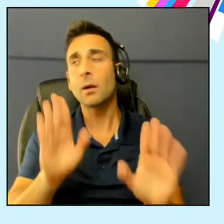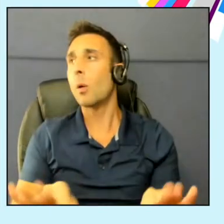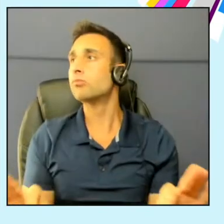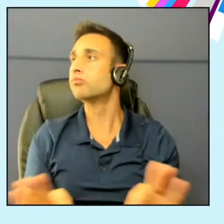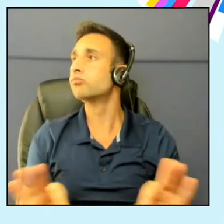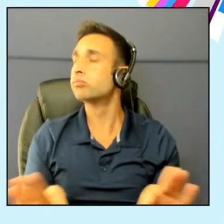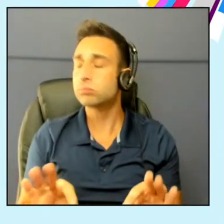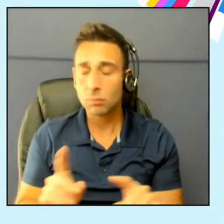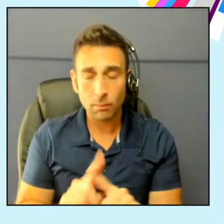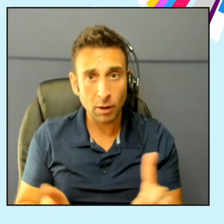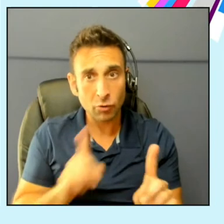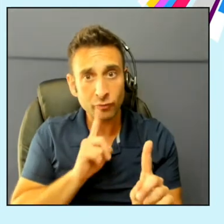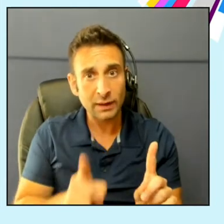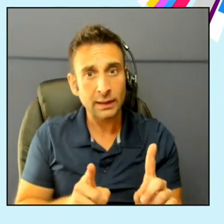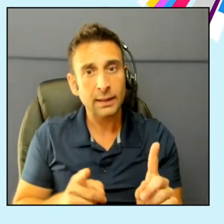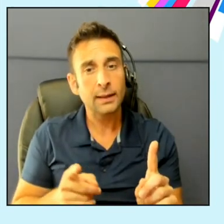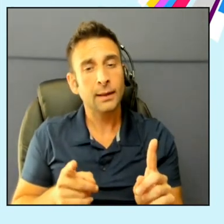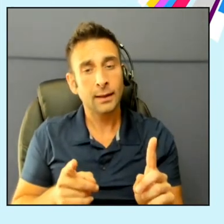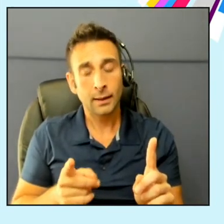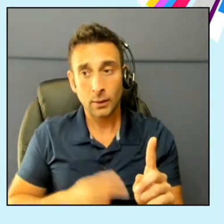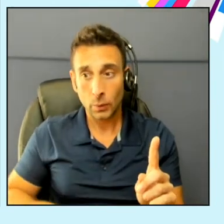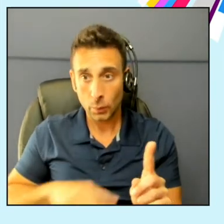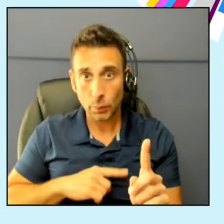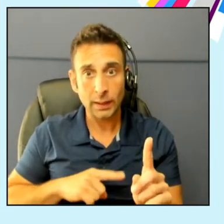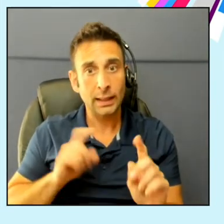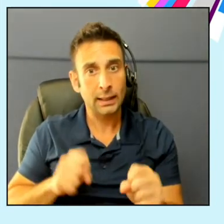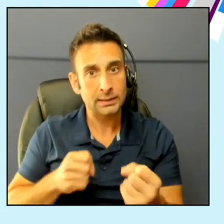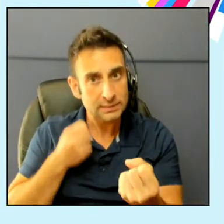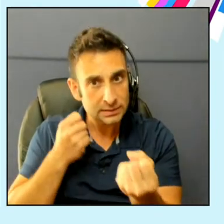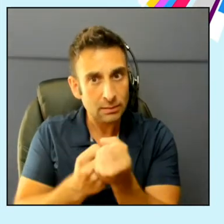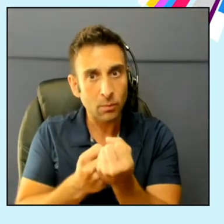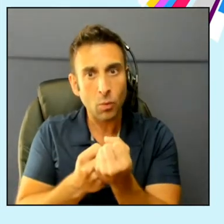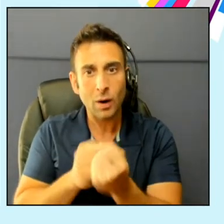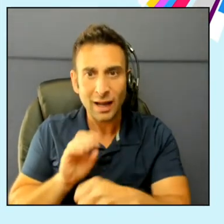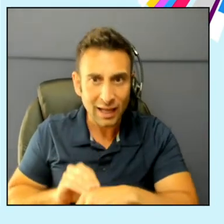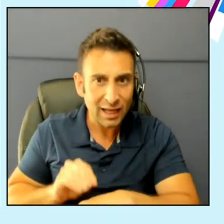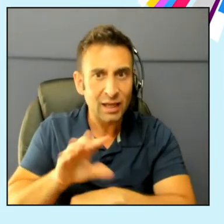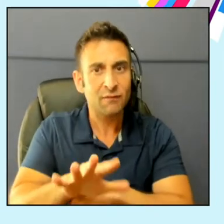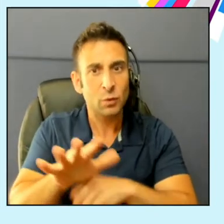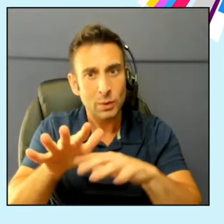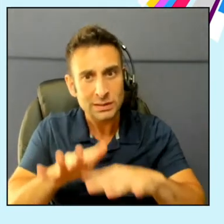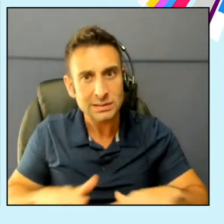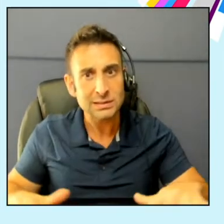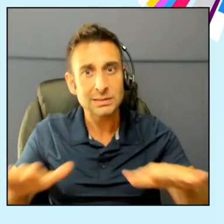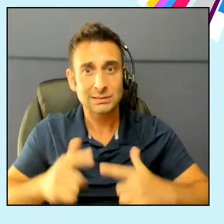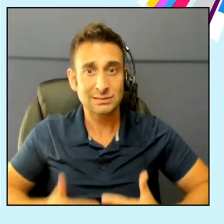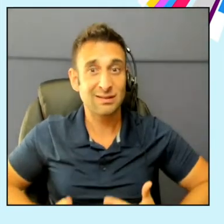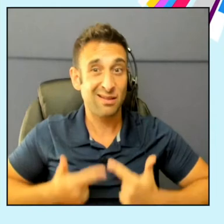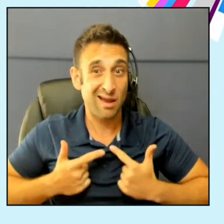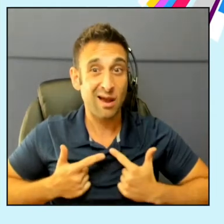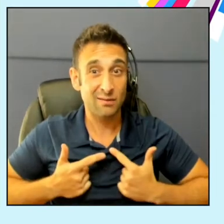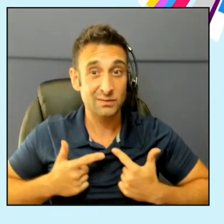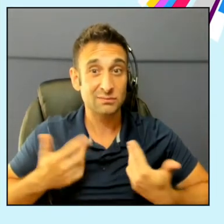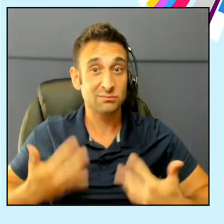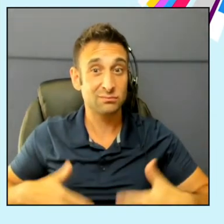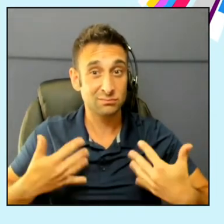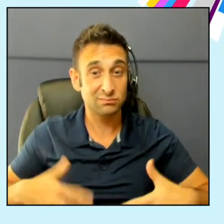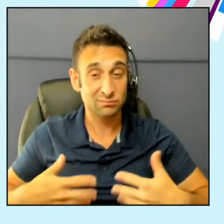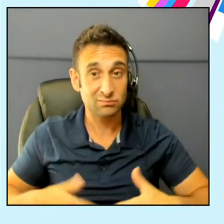advantageous position we have in the world or how much we can influence someone else's lives that do not share the same